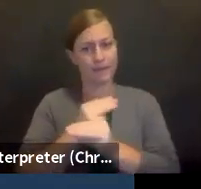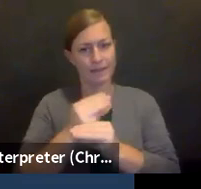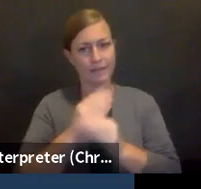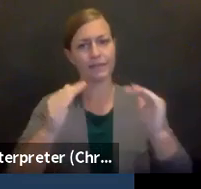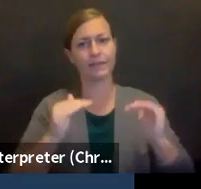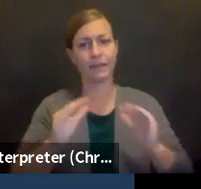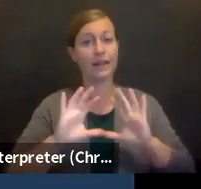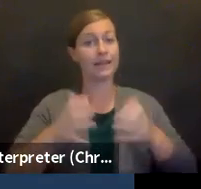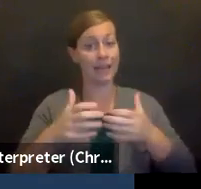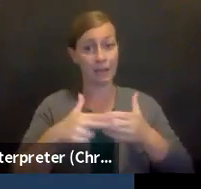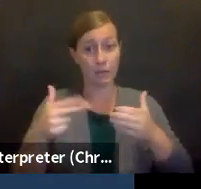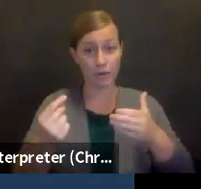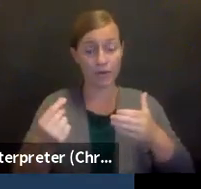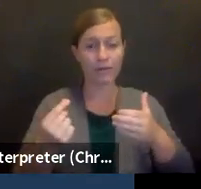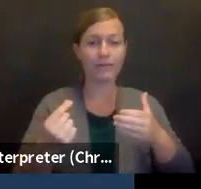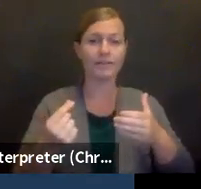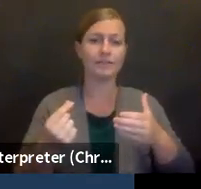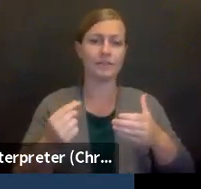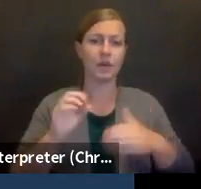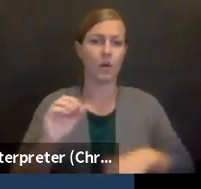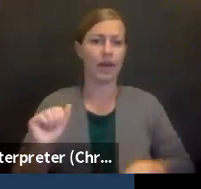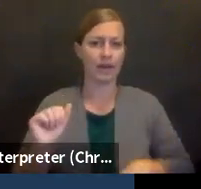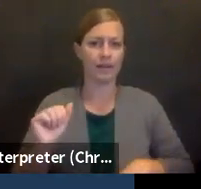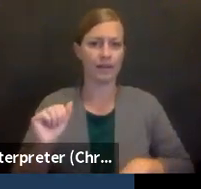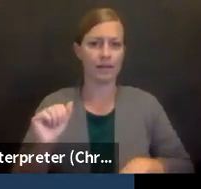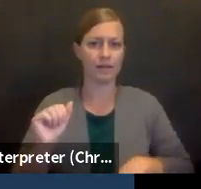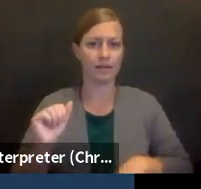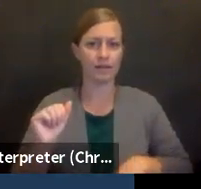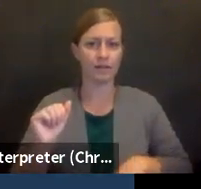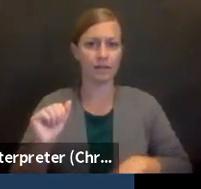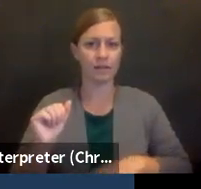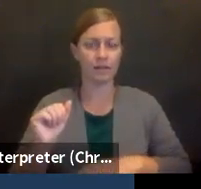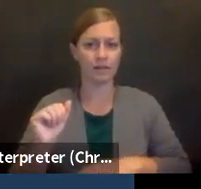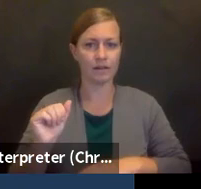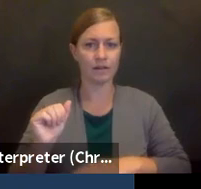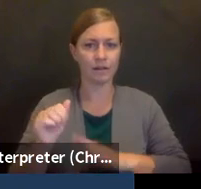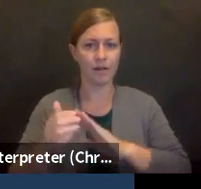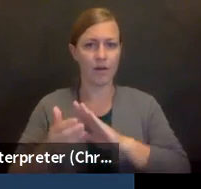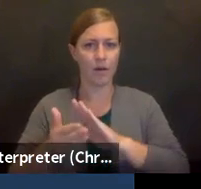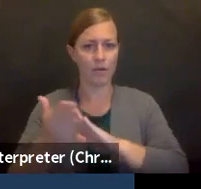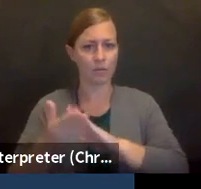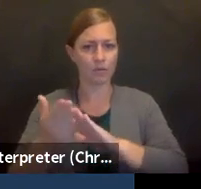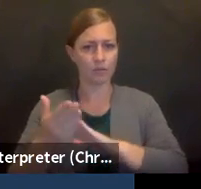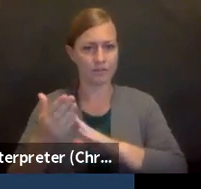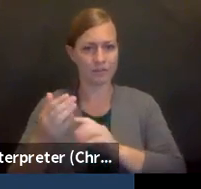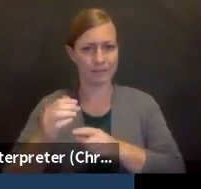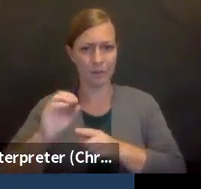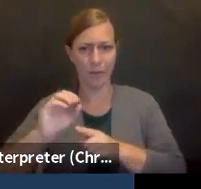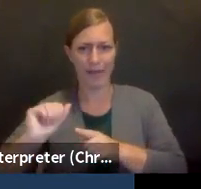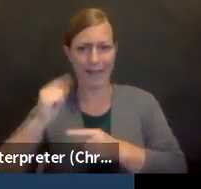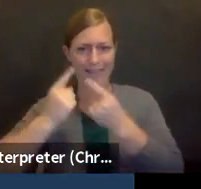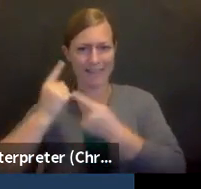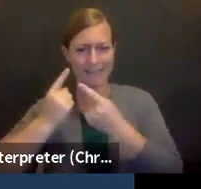I can say what category. I can say it's OA, so operations algebraic thinking, and you can describe it. So if I wanted